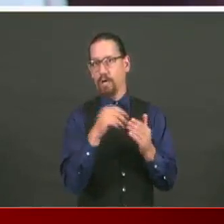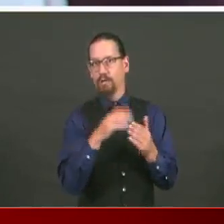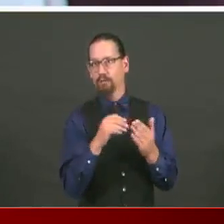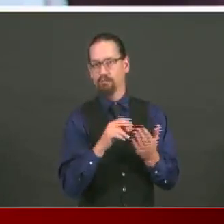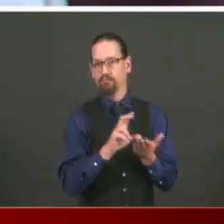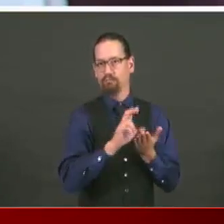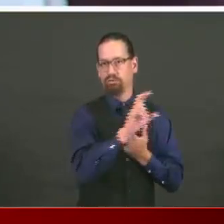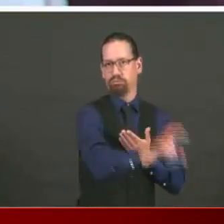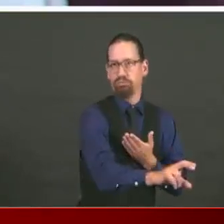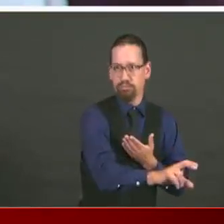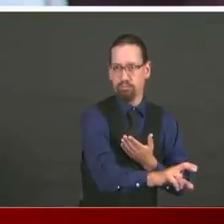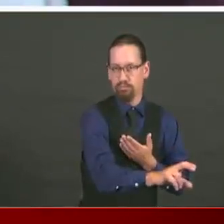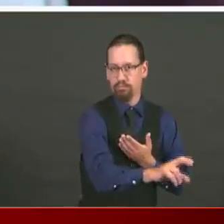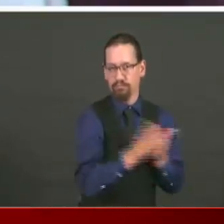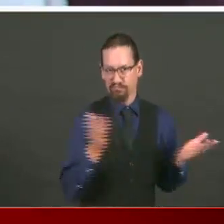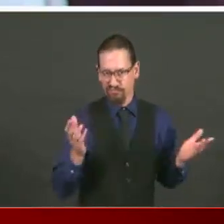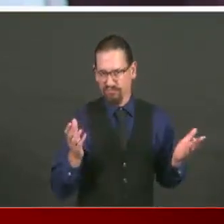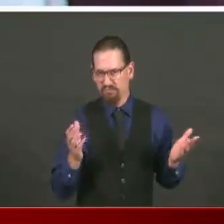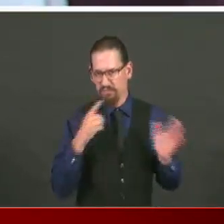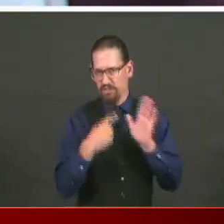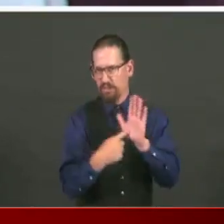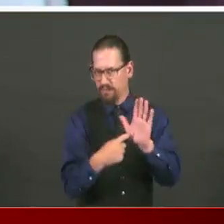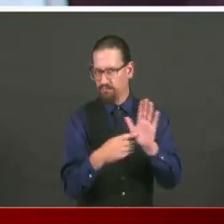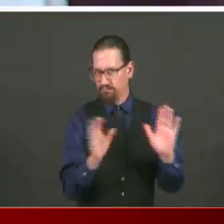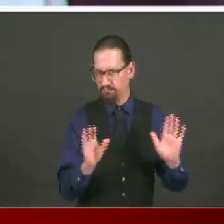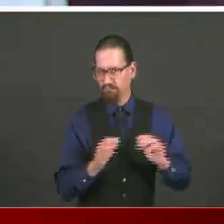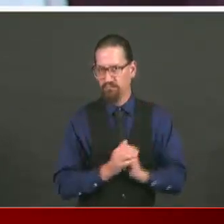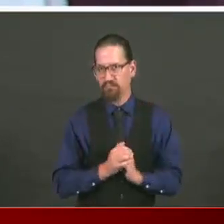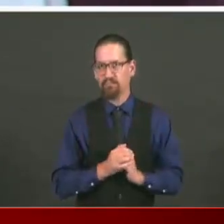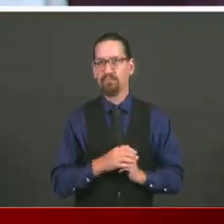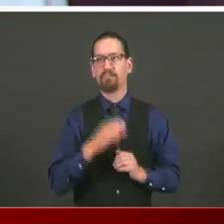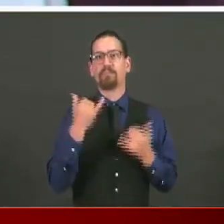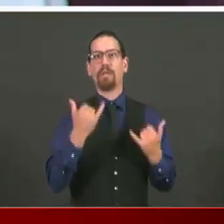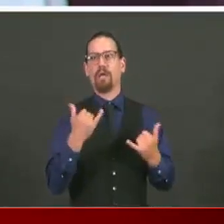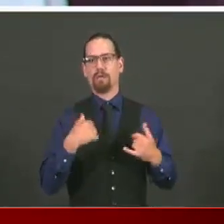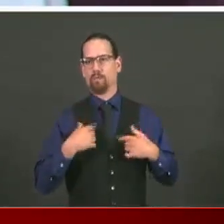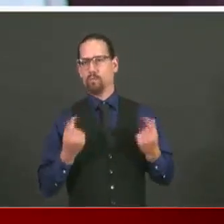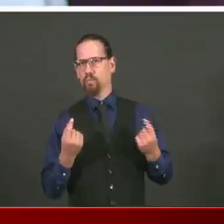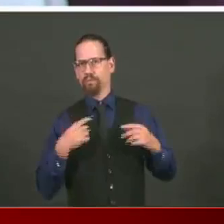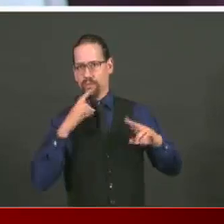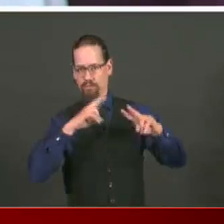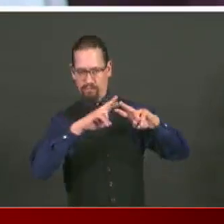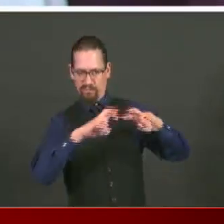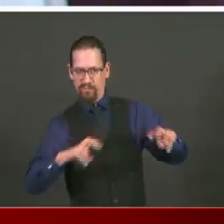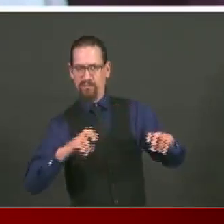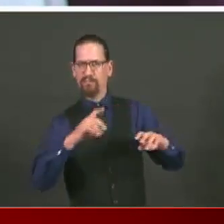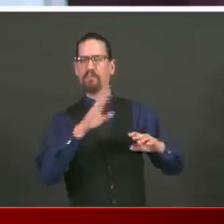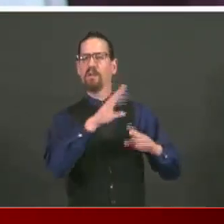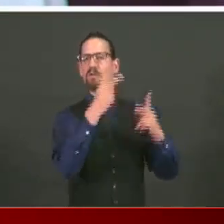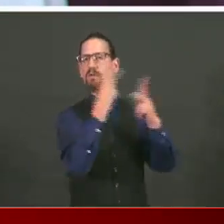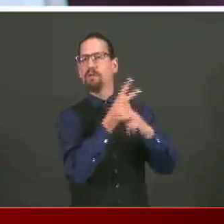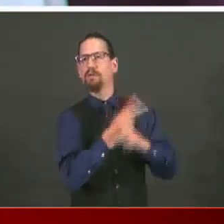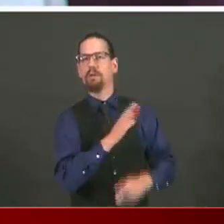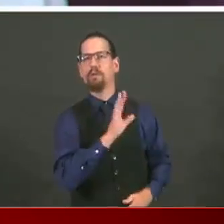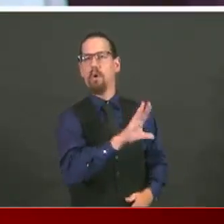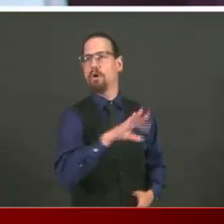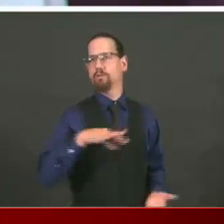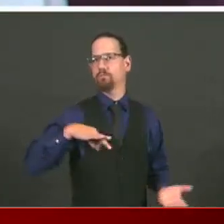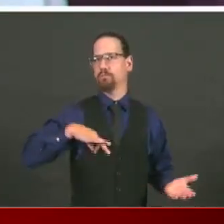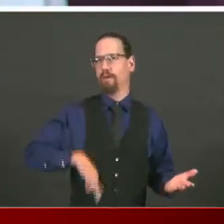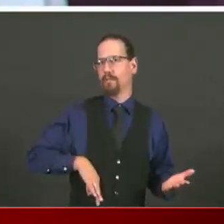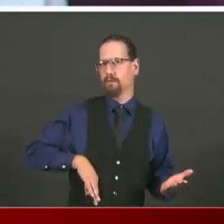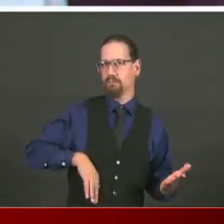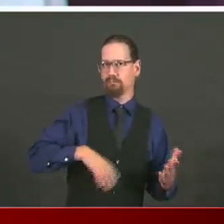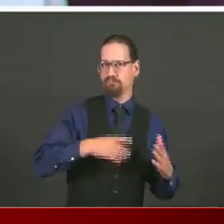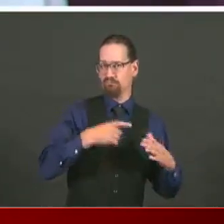an ability to assess the revenue loss experienced by the particular business, and by virtue of that formula, get